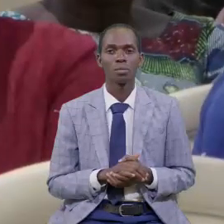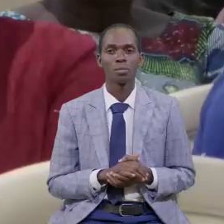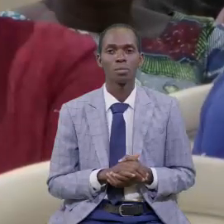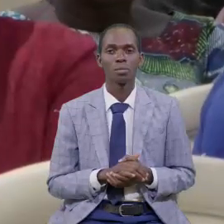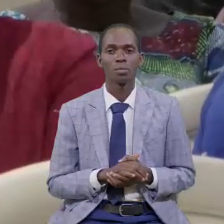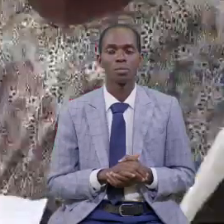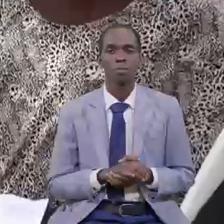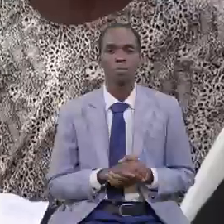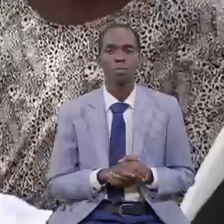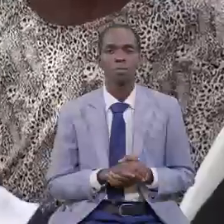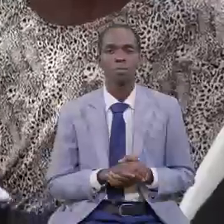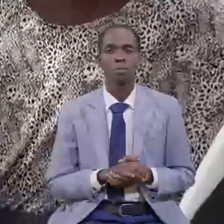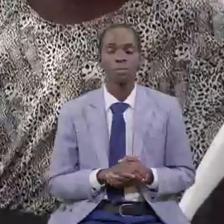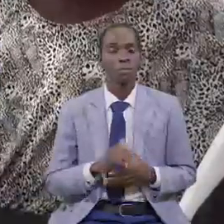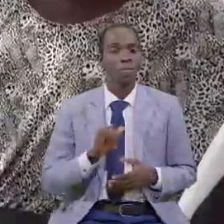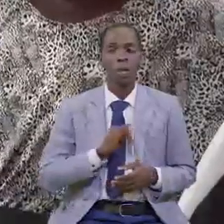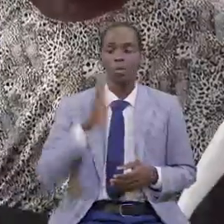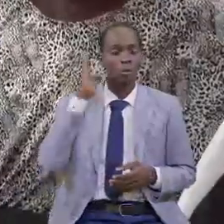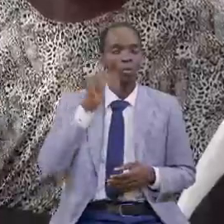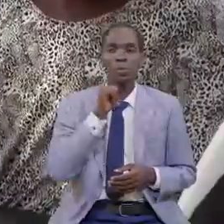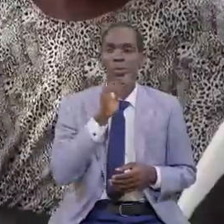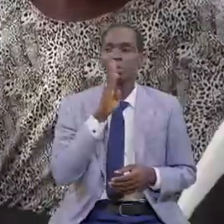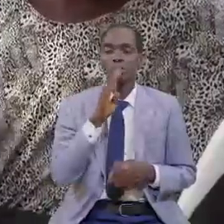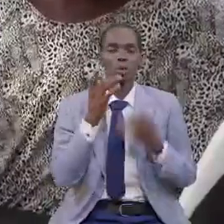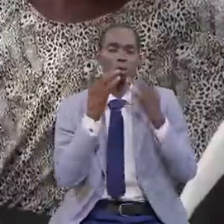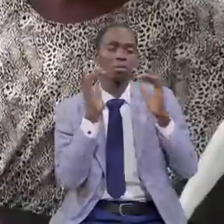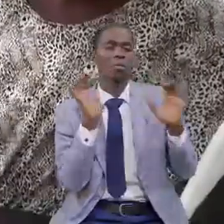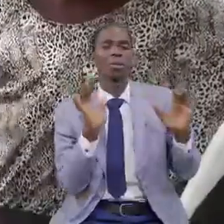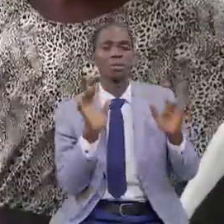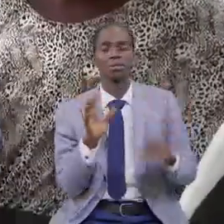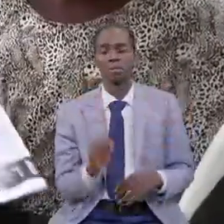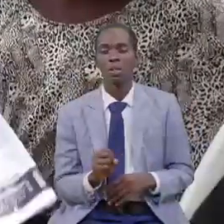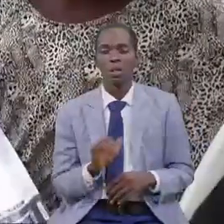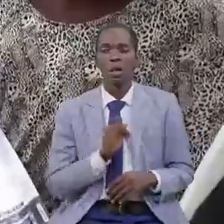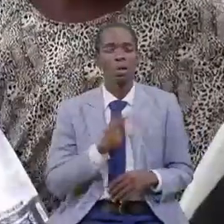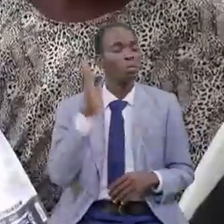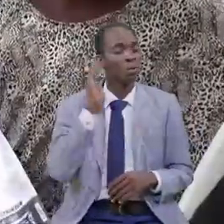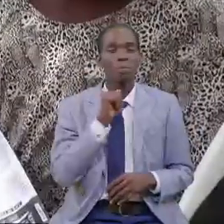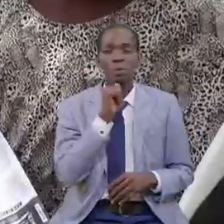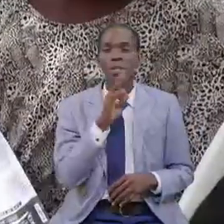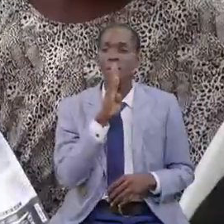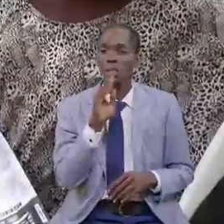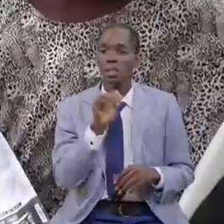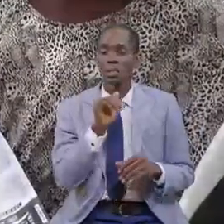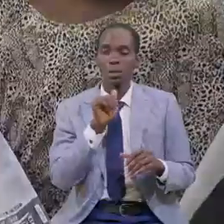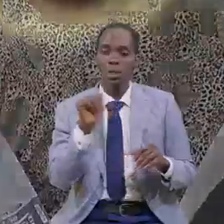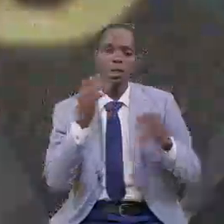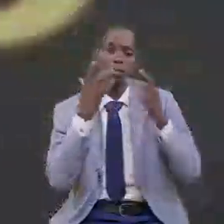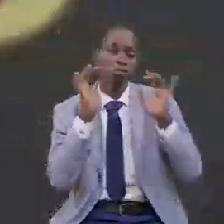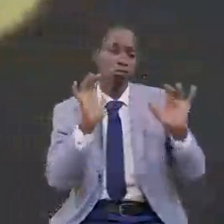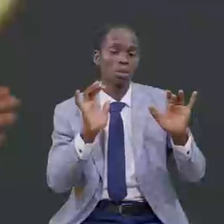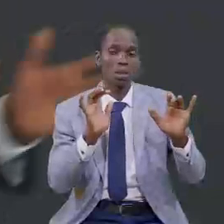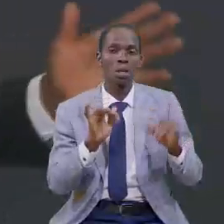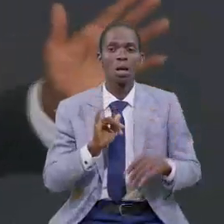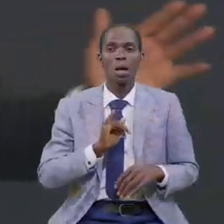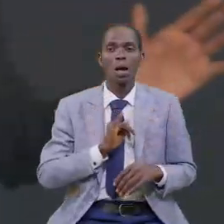I will not be a scoffer. I'll not be a scorner. I'll not be an